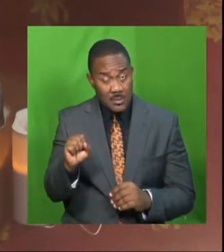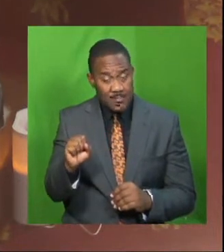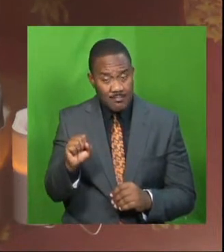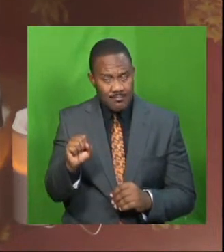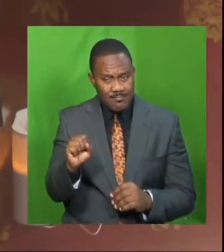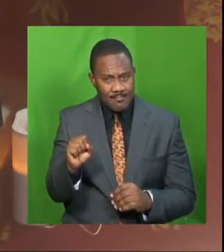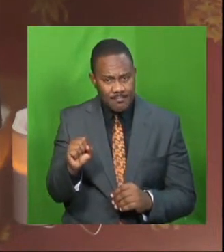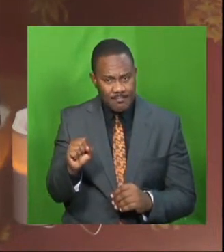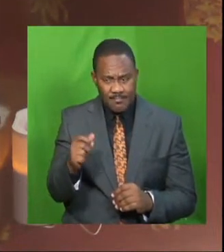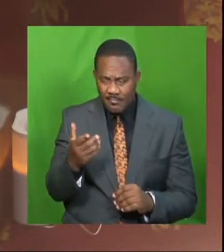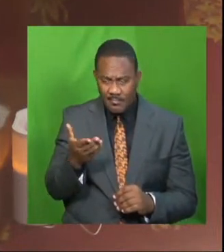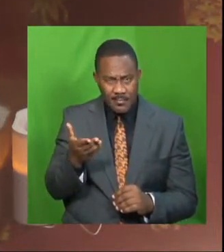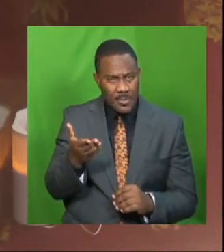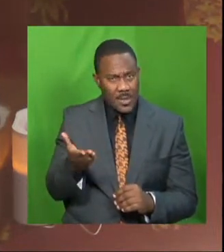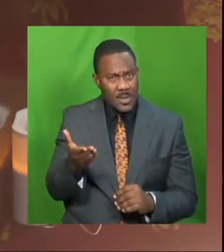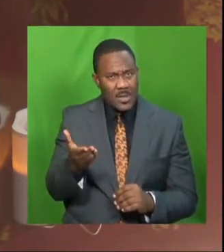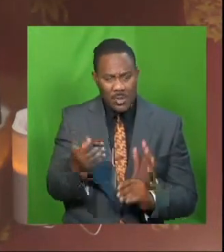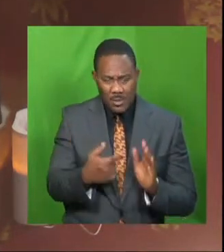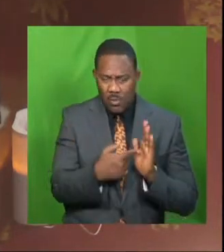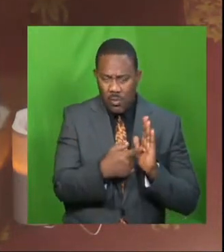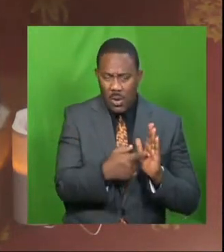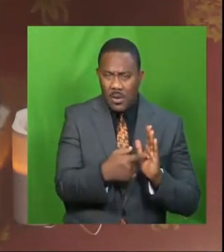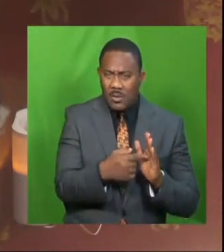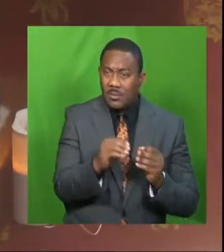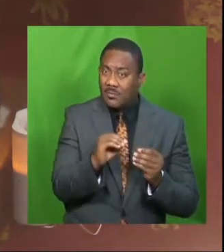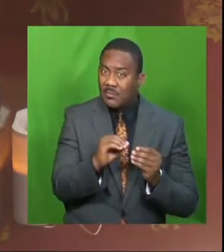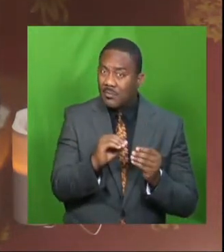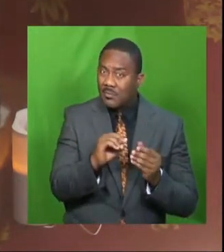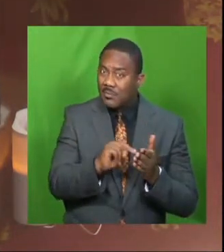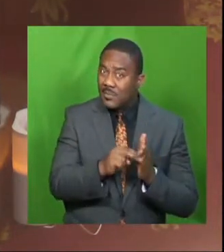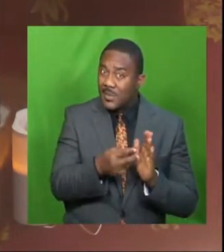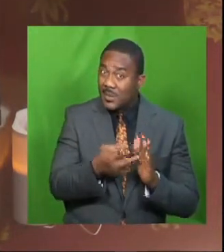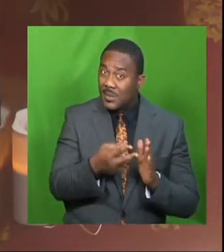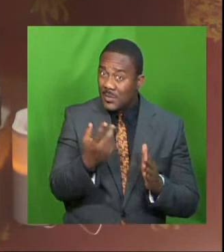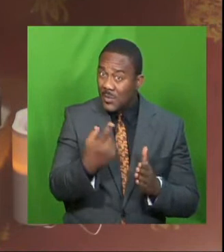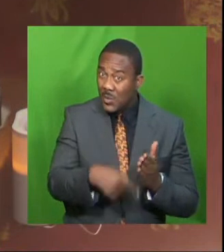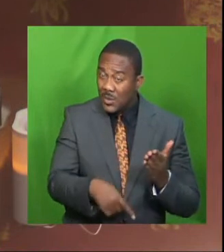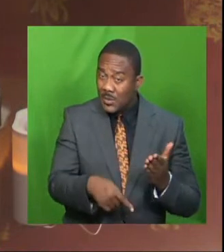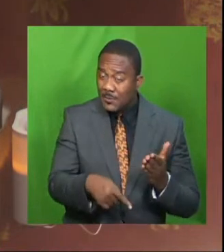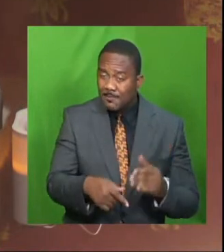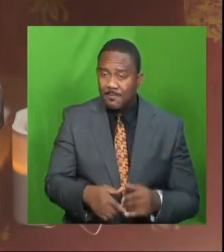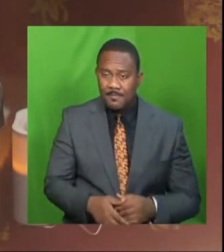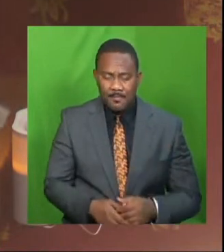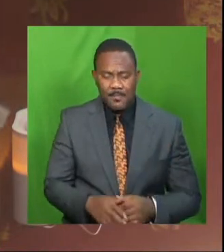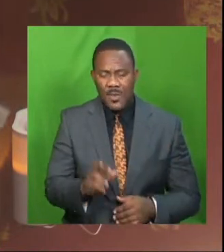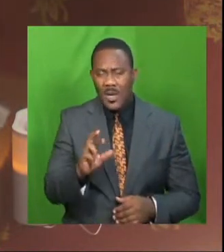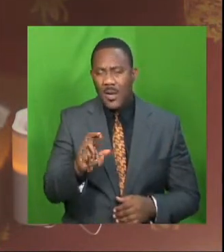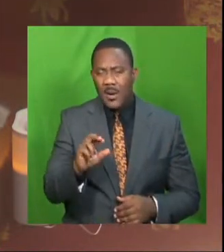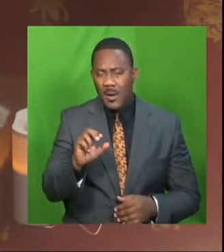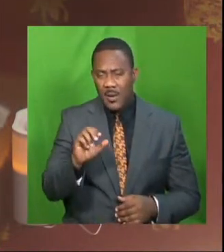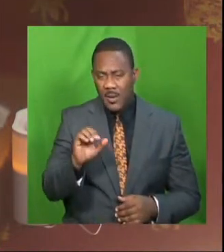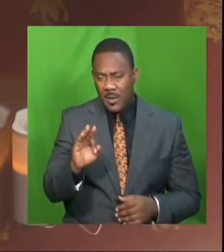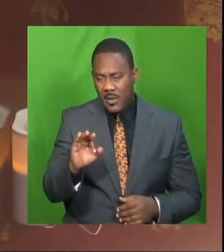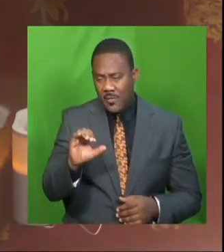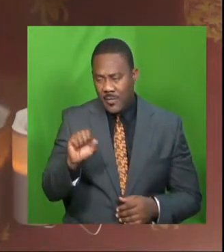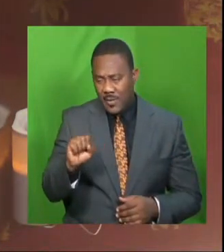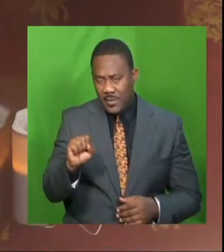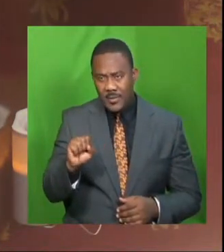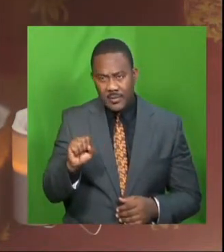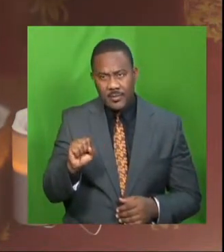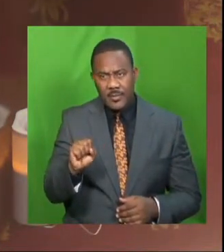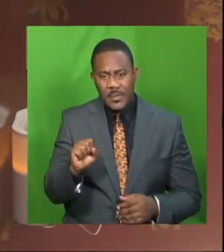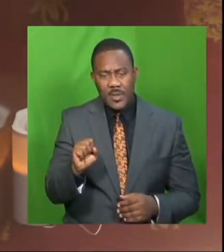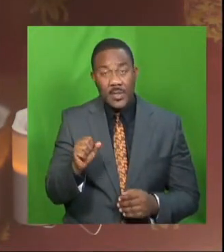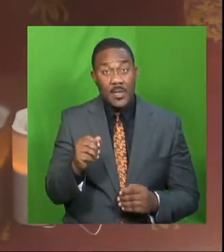published recently, actually means. It is important to state from the onset that the RFS has amended the